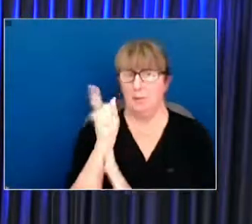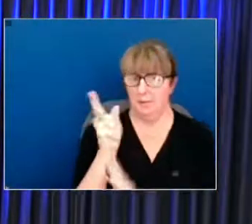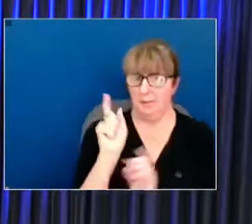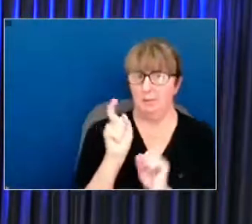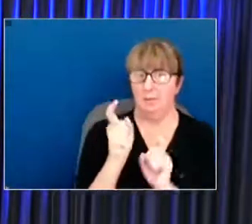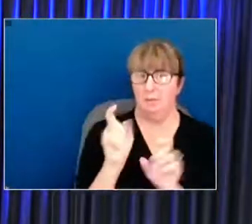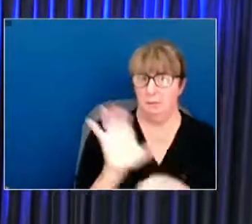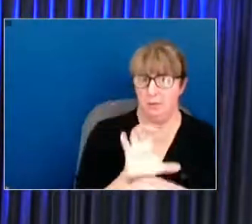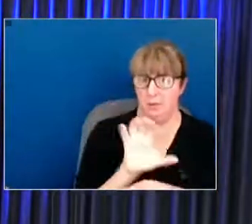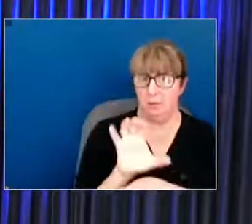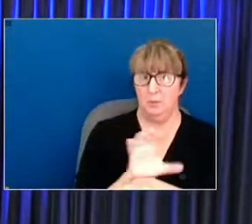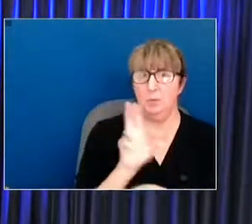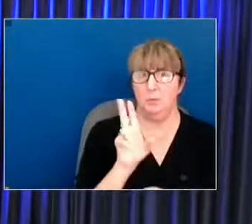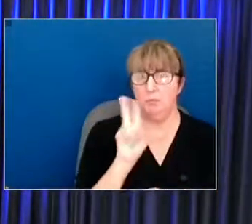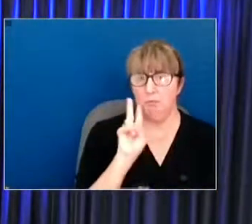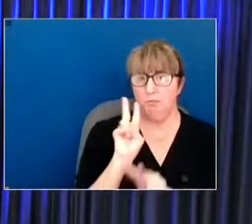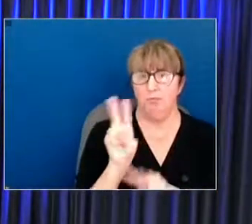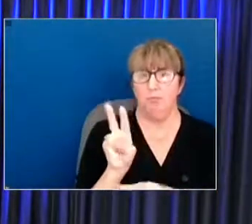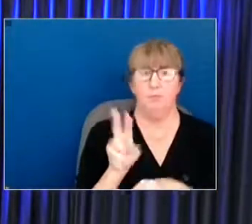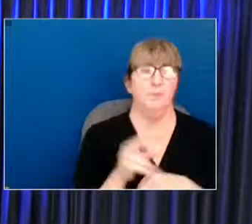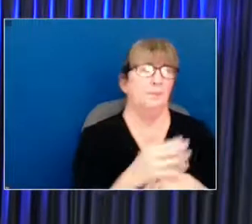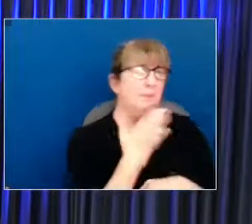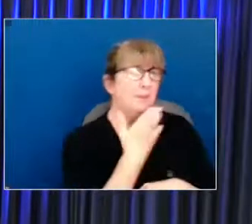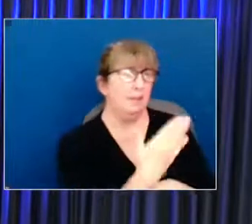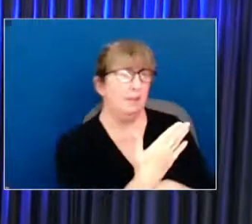Facebook. Thank you.